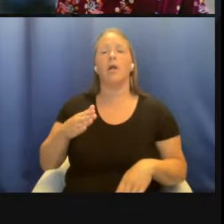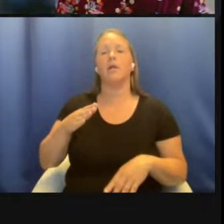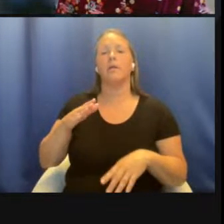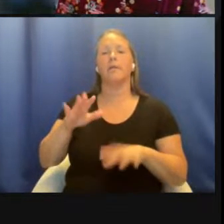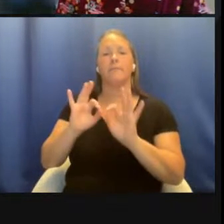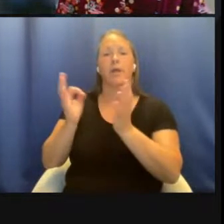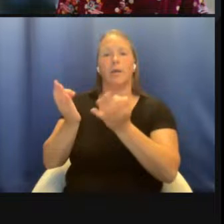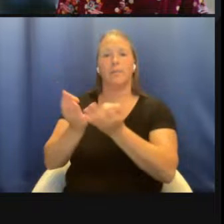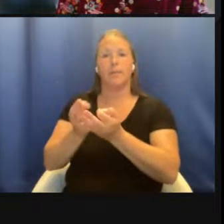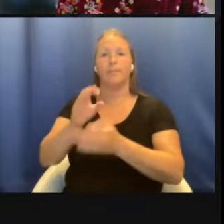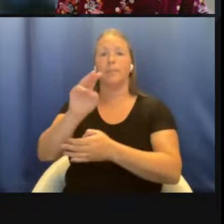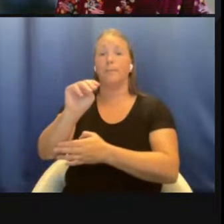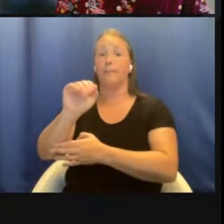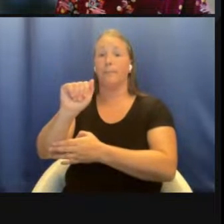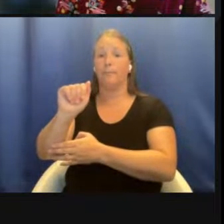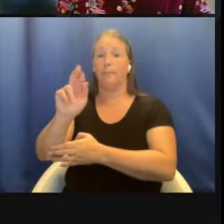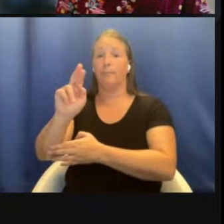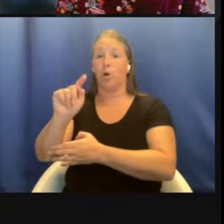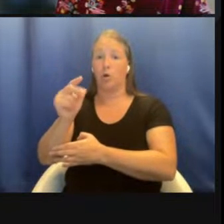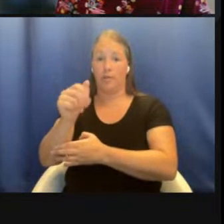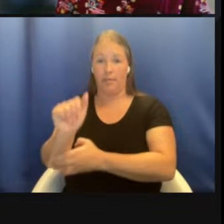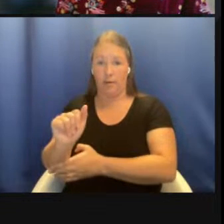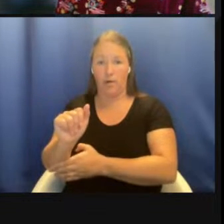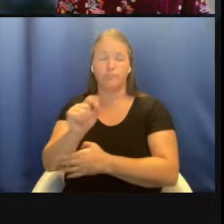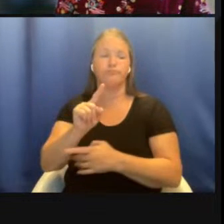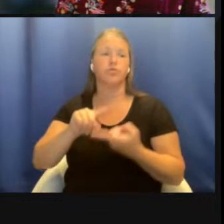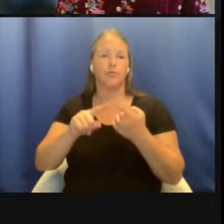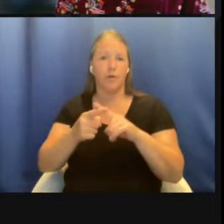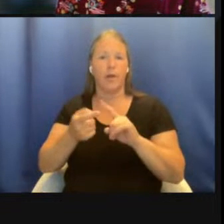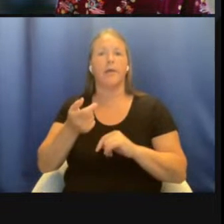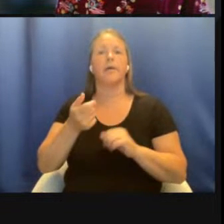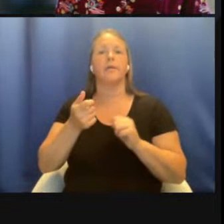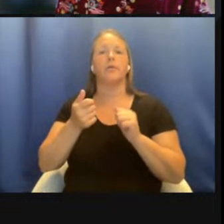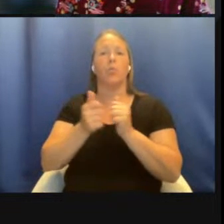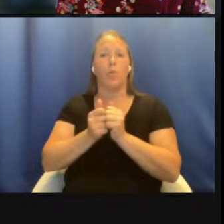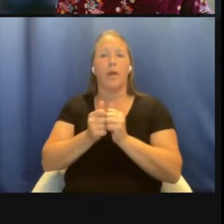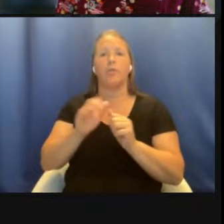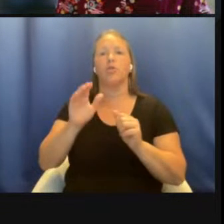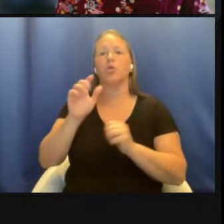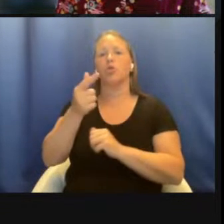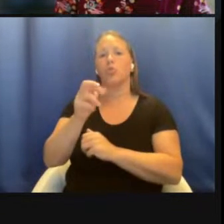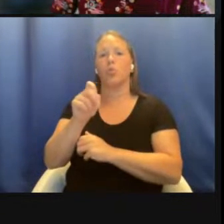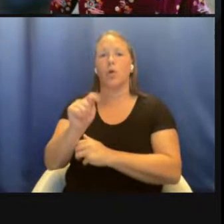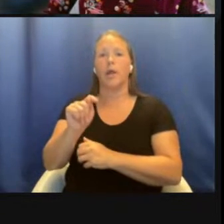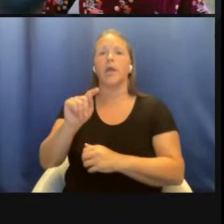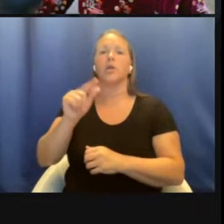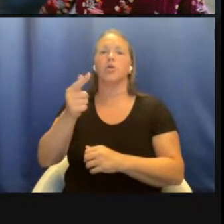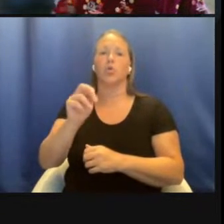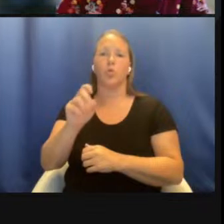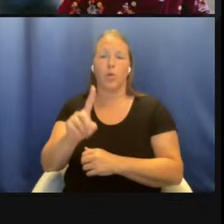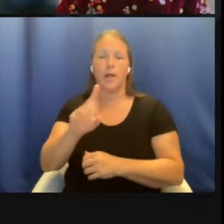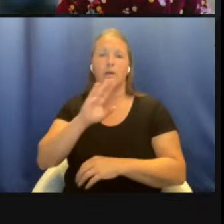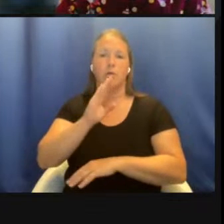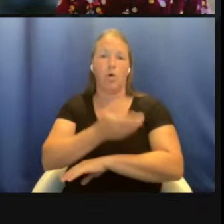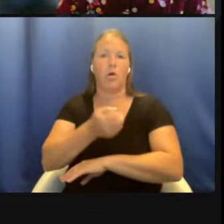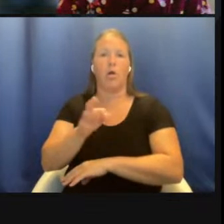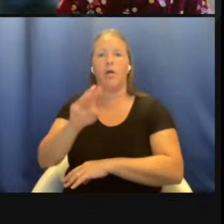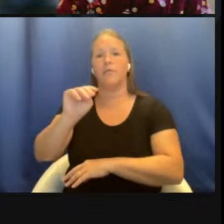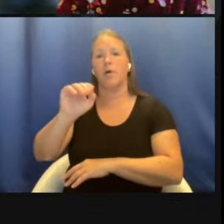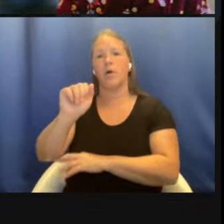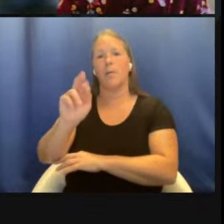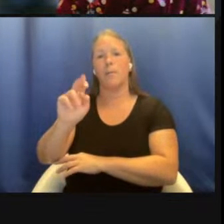of Martha Washington, and a fellow boarder at the boarding house where Elizabeth Bonaparte